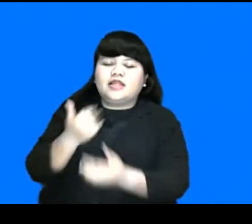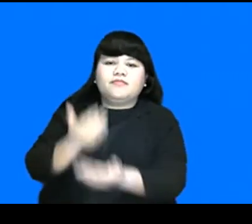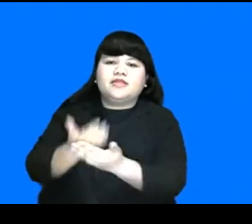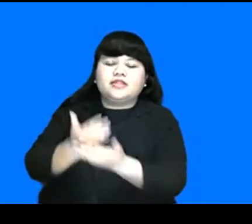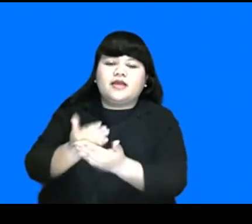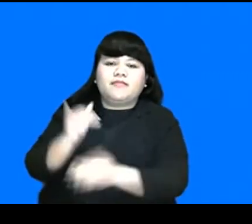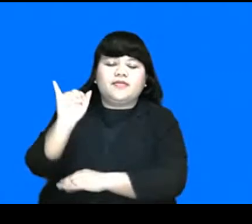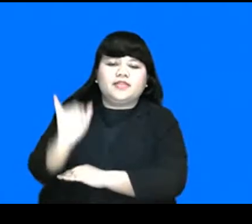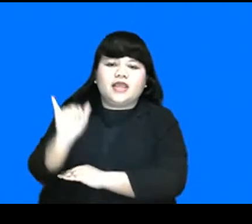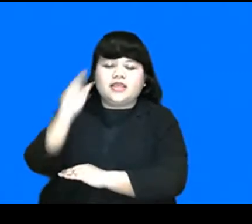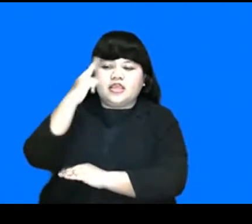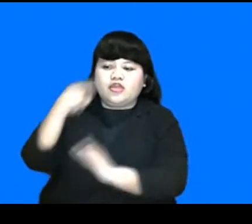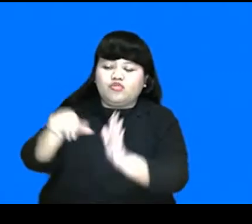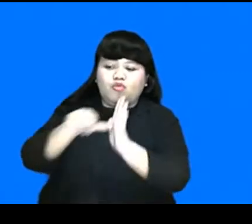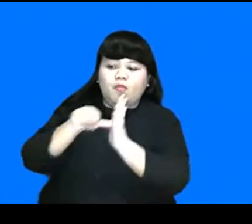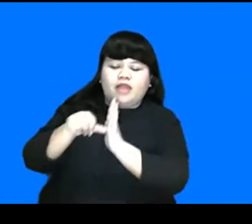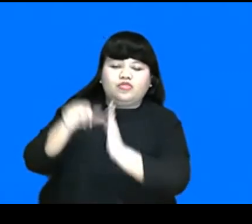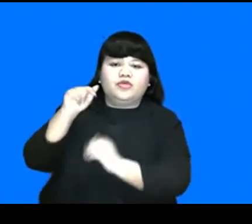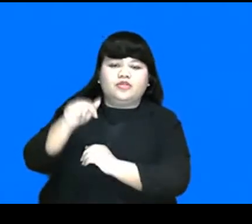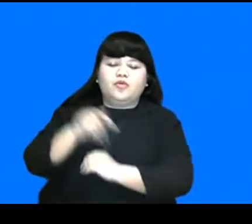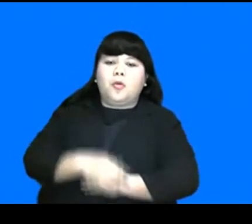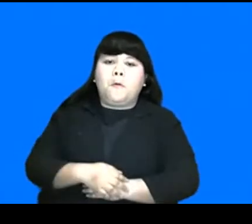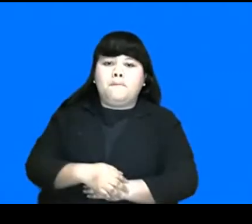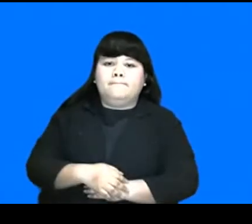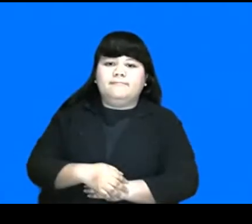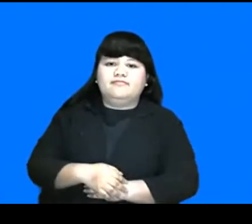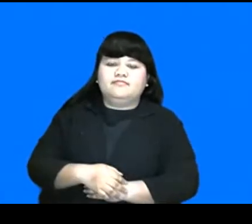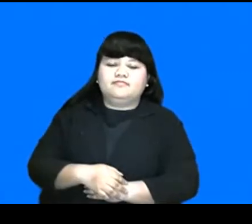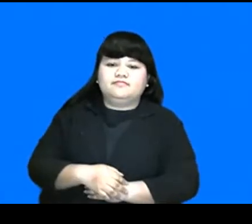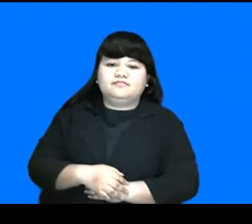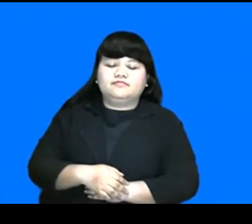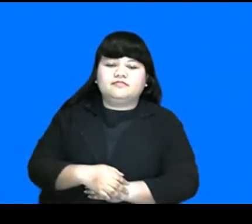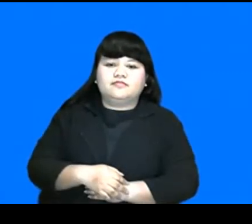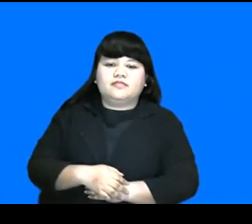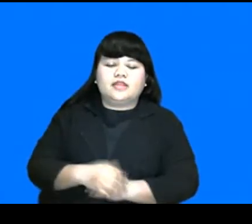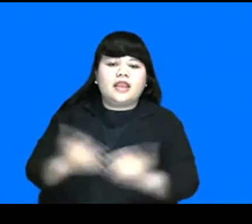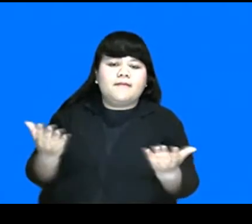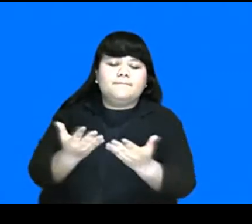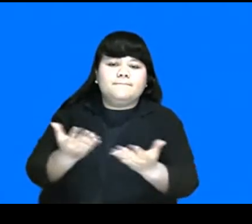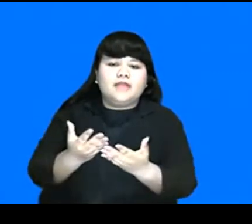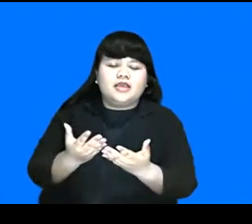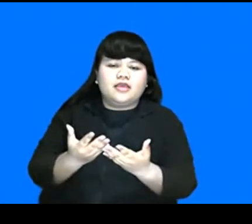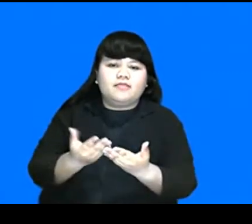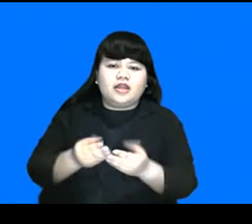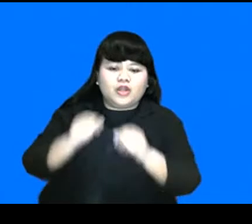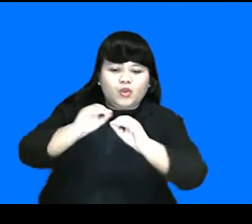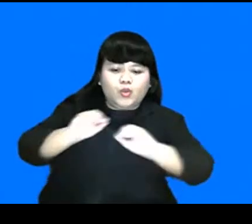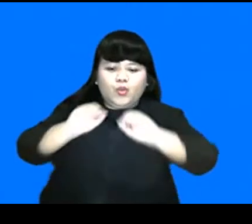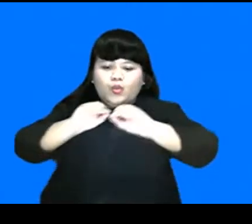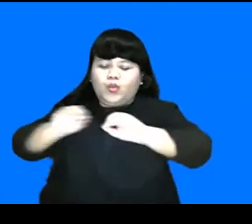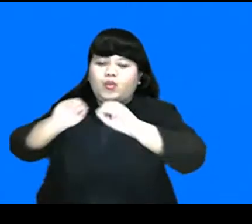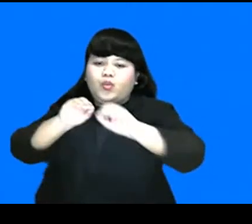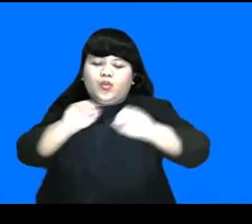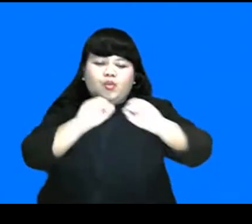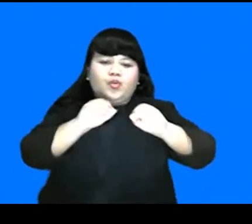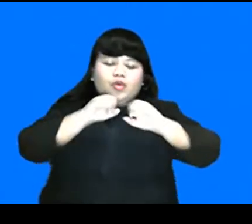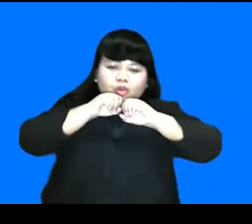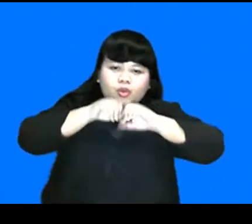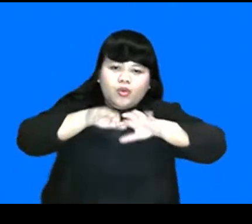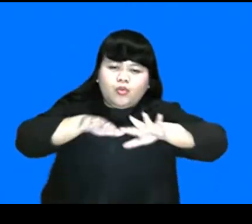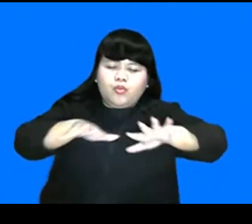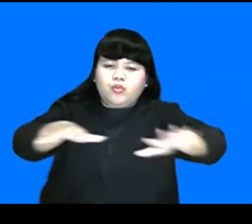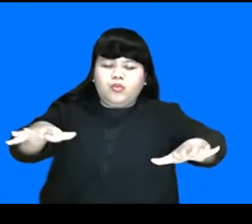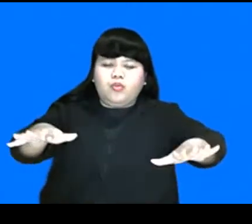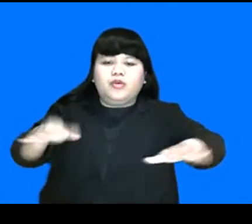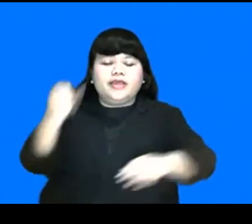have to educate each other and also socialize these ideas. And again, that this